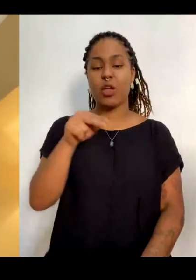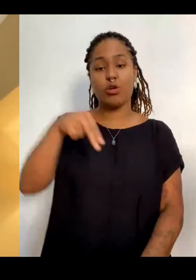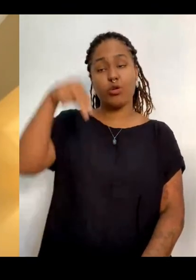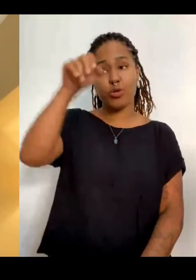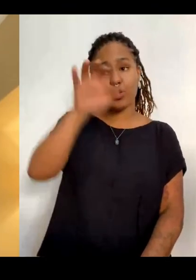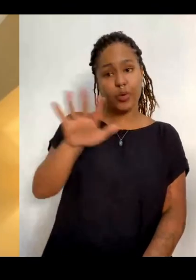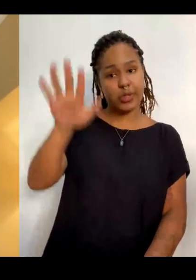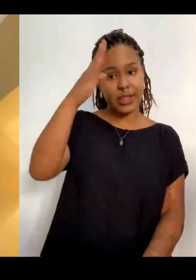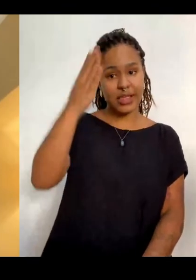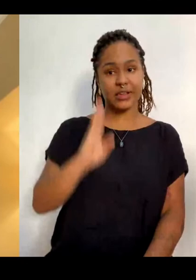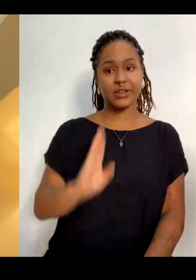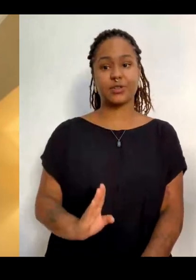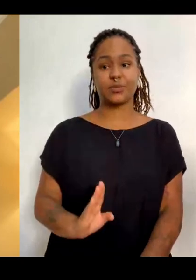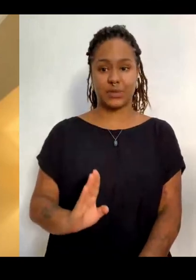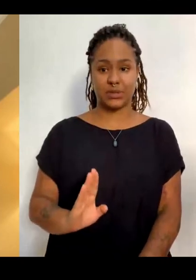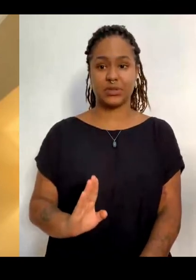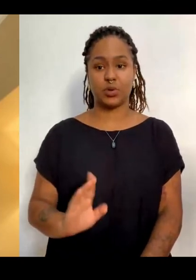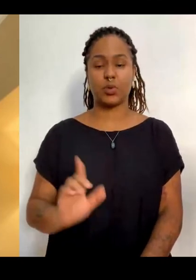vitamin